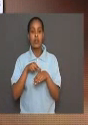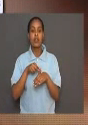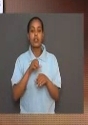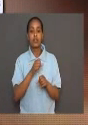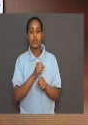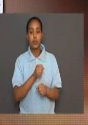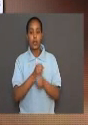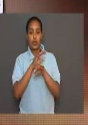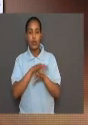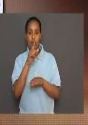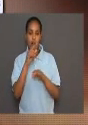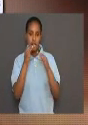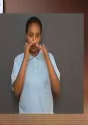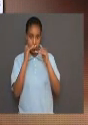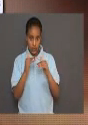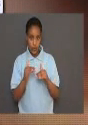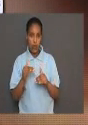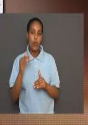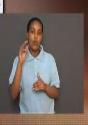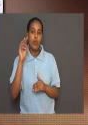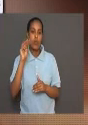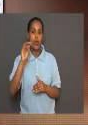its arrangement of monomers.